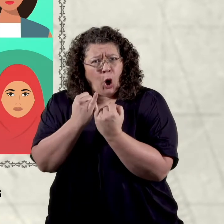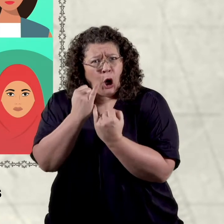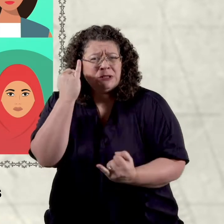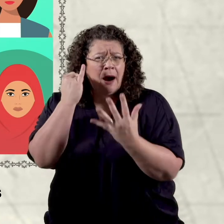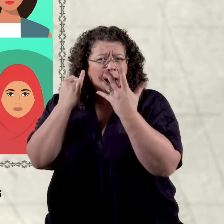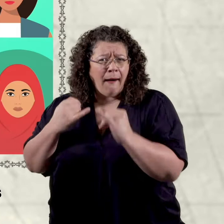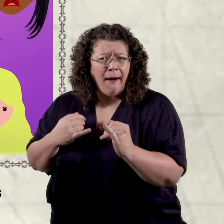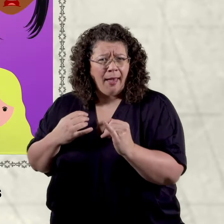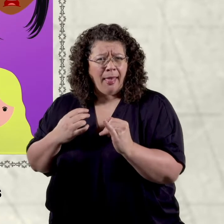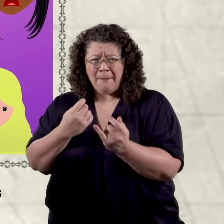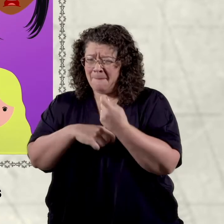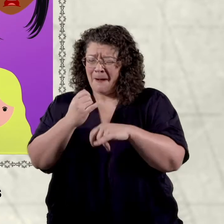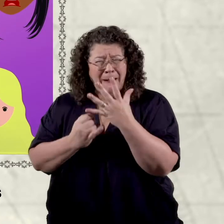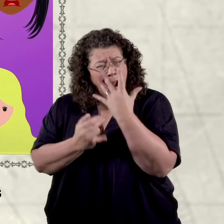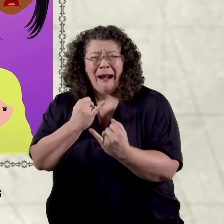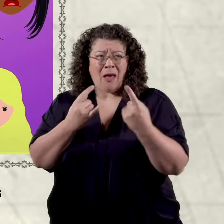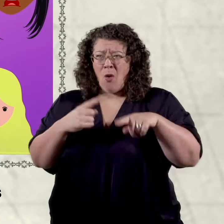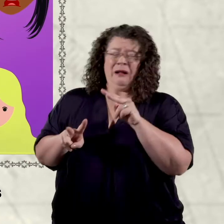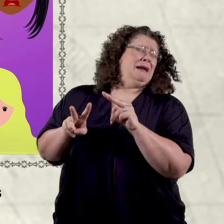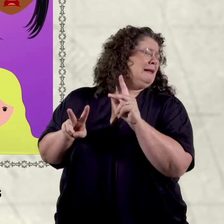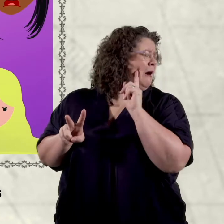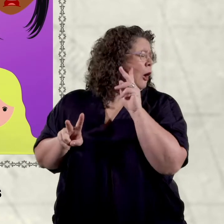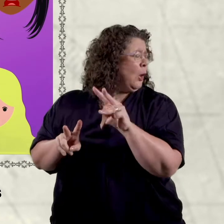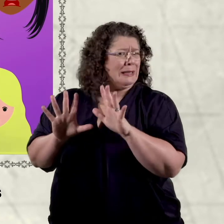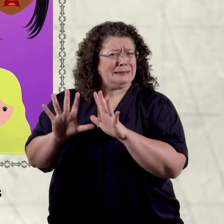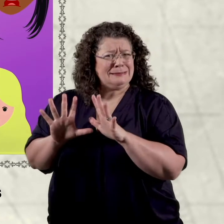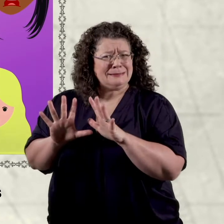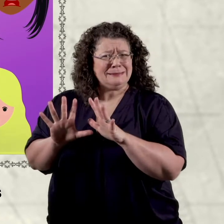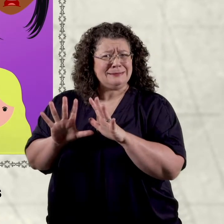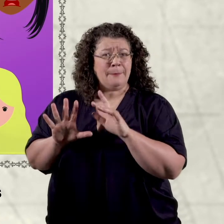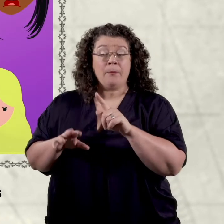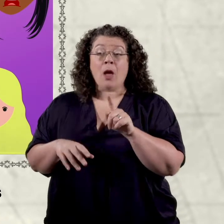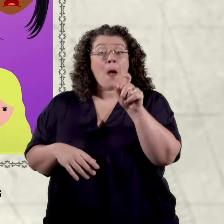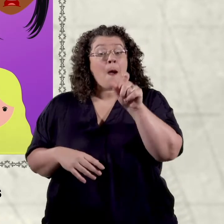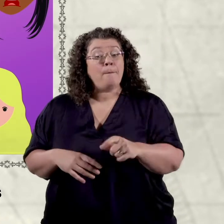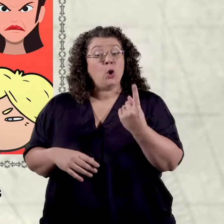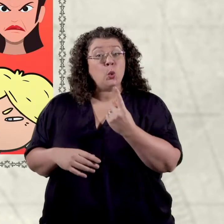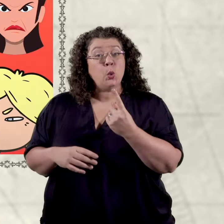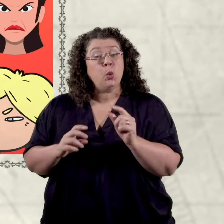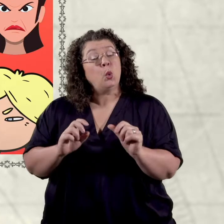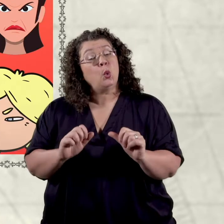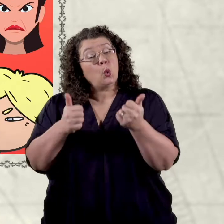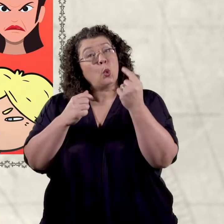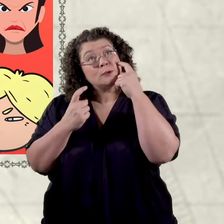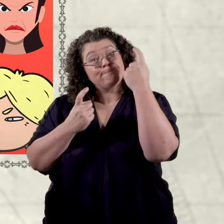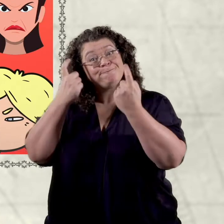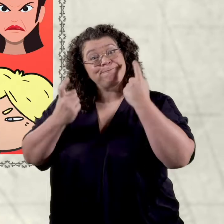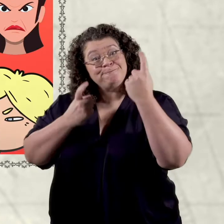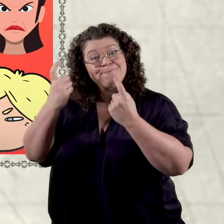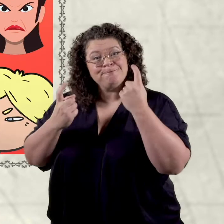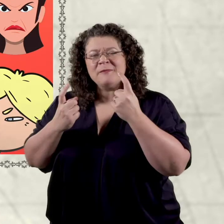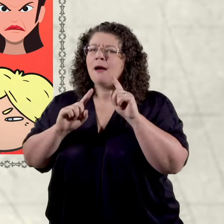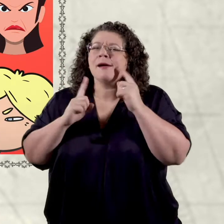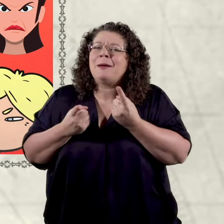uglier and ugly until it gets so ugly you can't hardly bear to look at it. A person who has